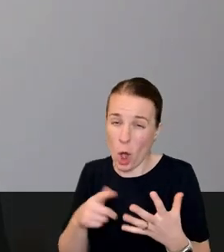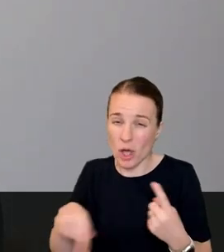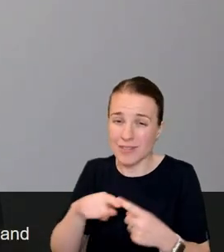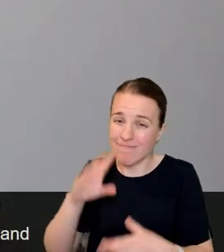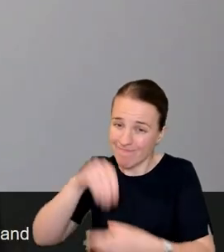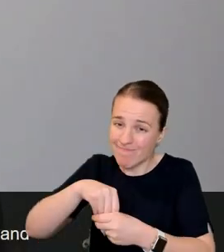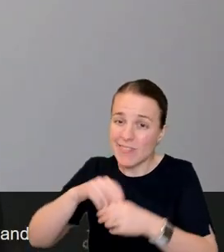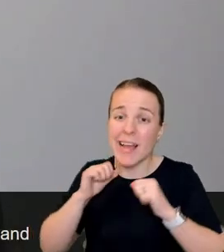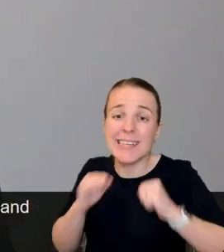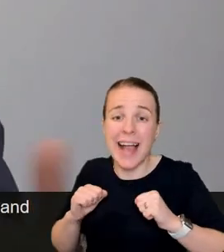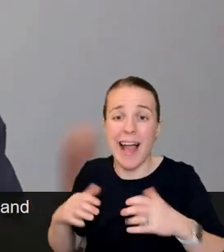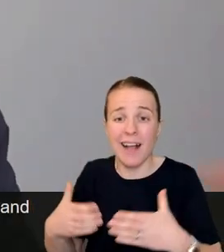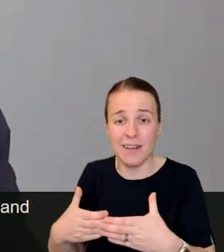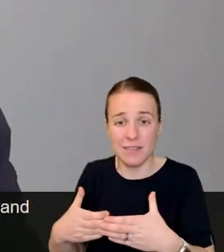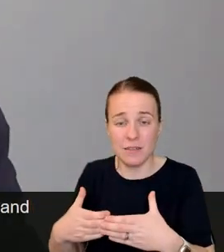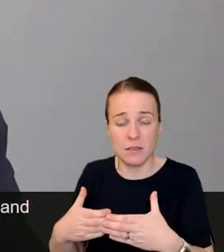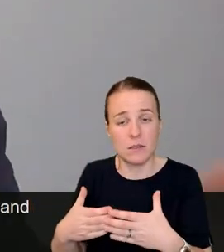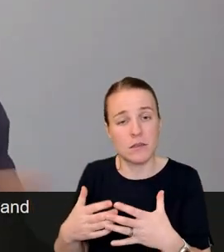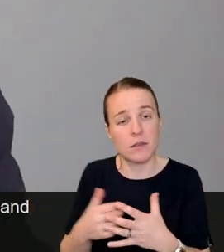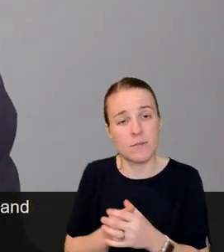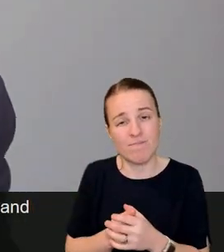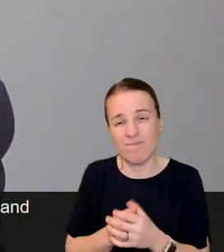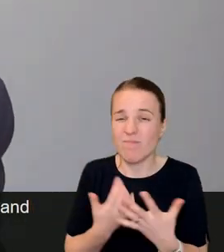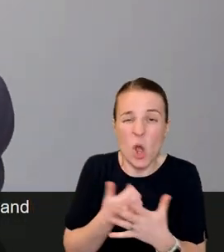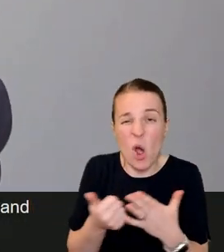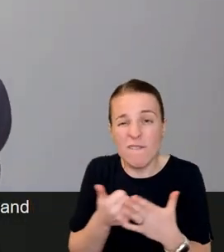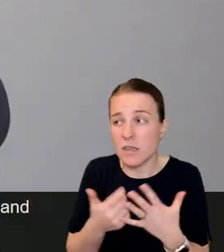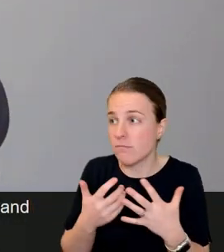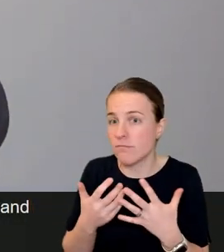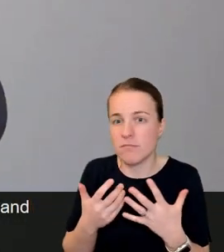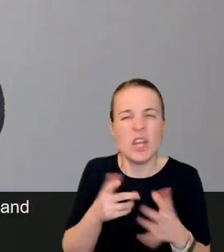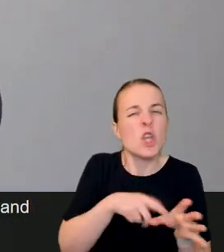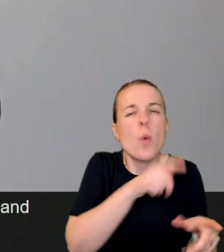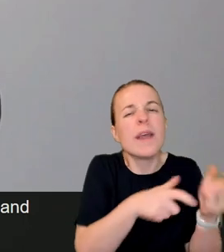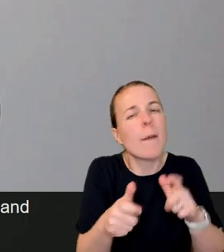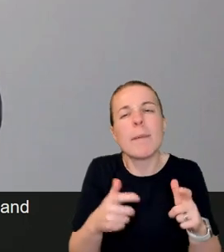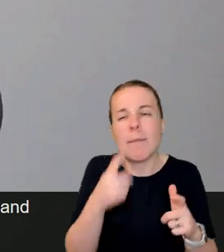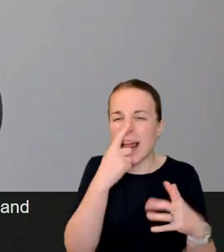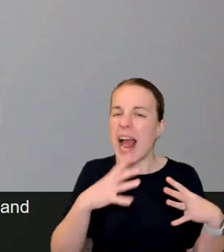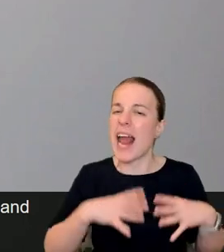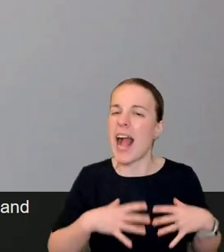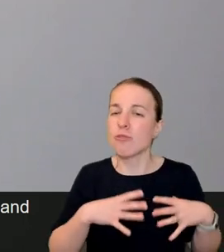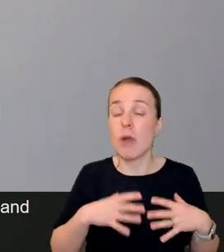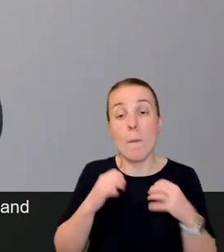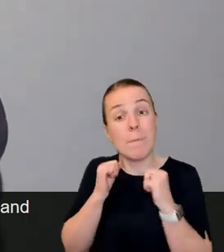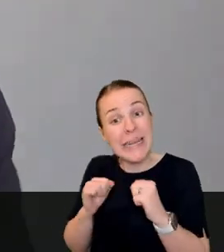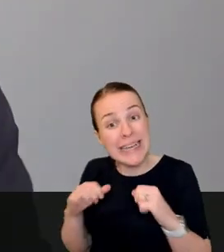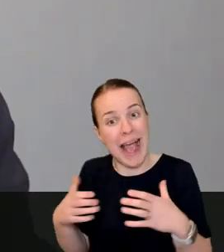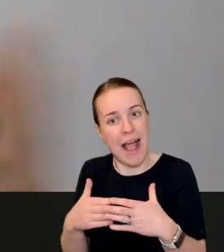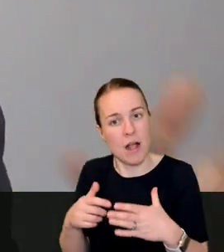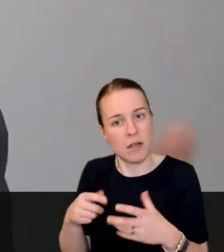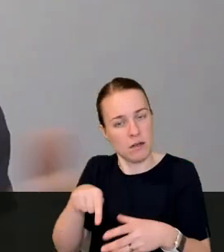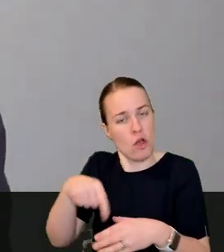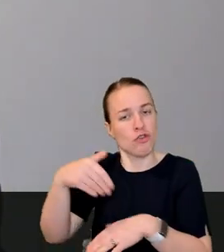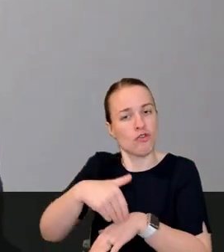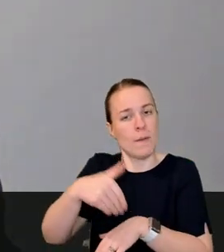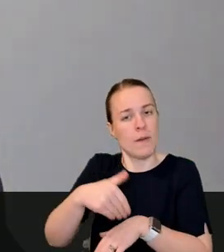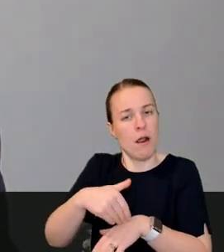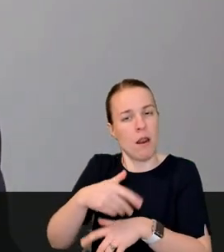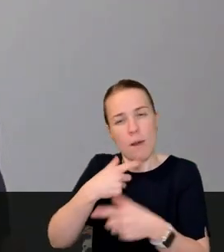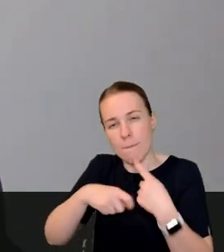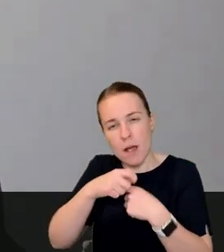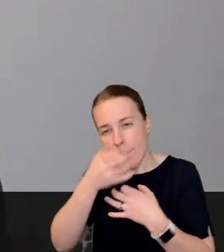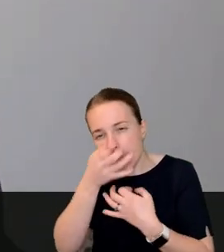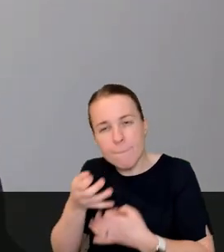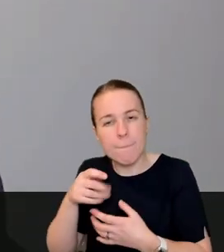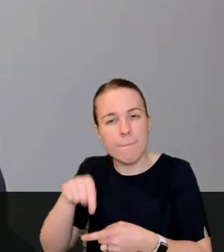gang can be a lawful thing, young people hanging around. But sometimes gangs turn into criminal gangs. People get involved in criminality. You've heard of county lines. A